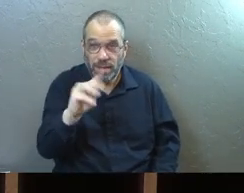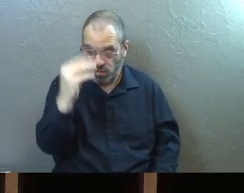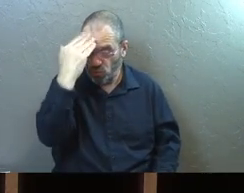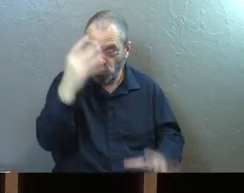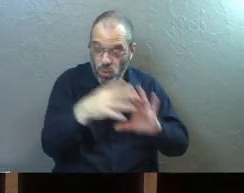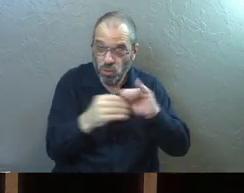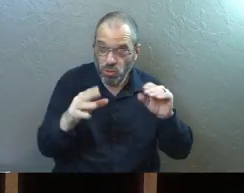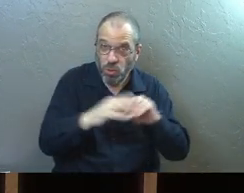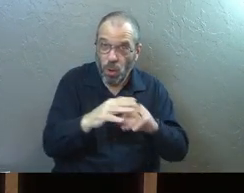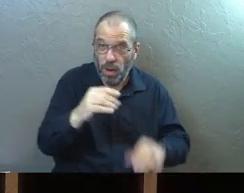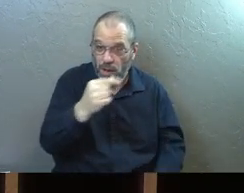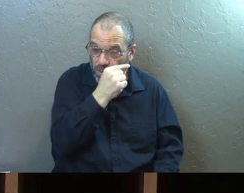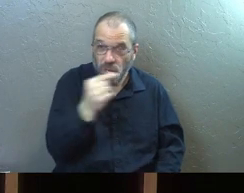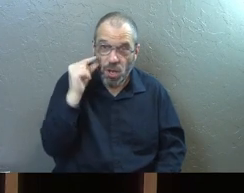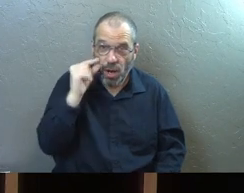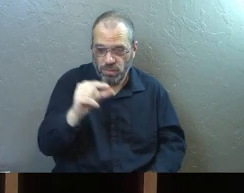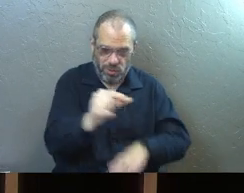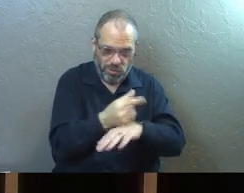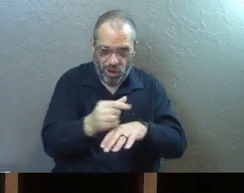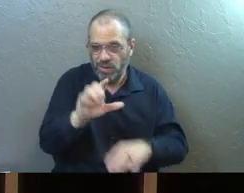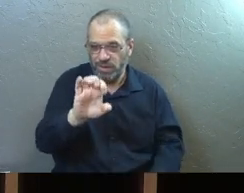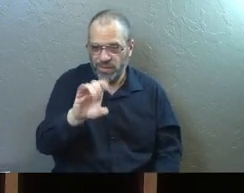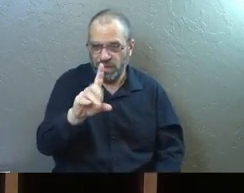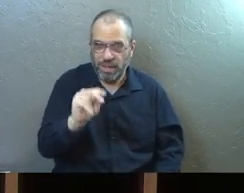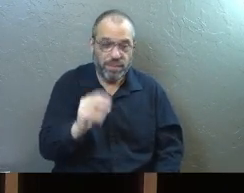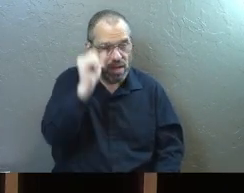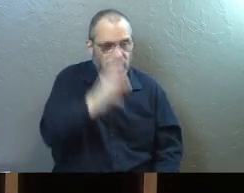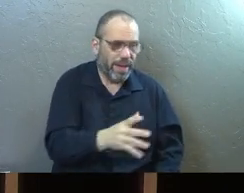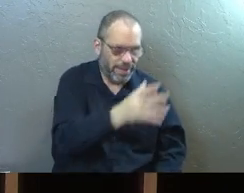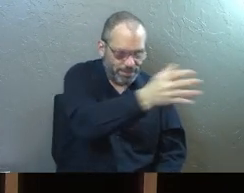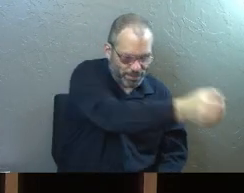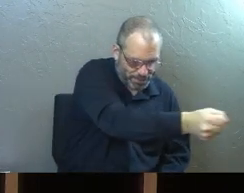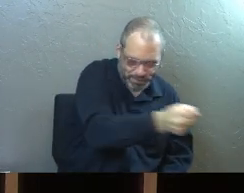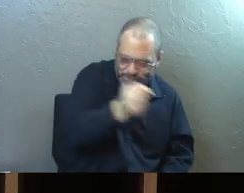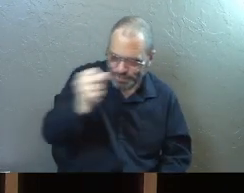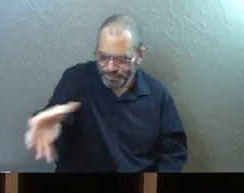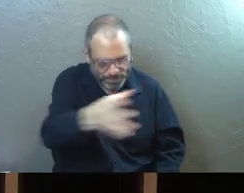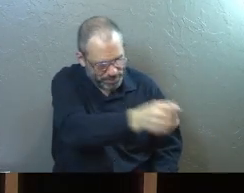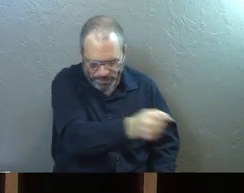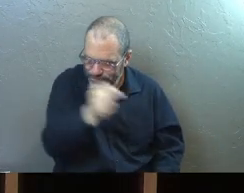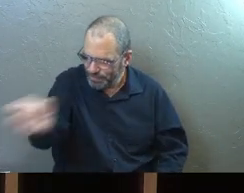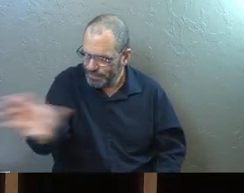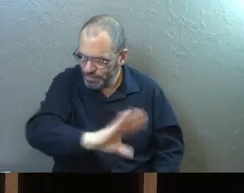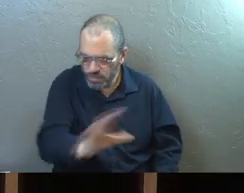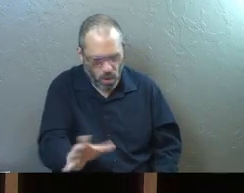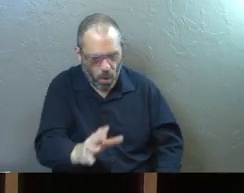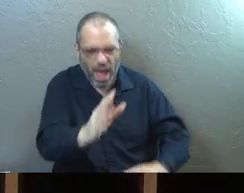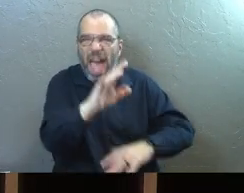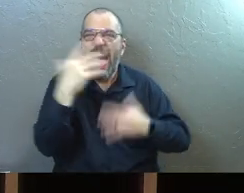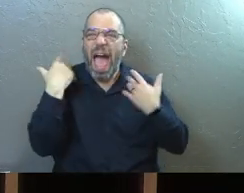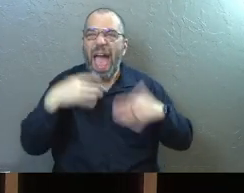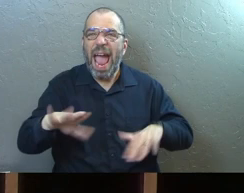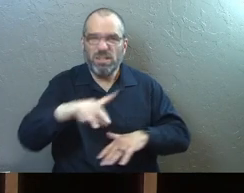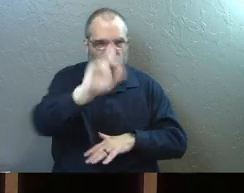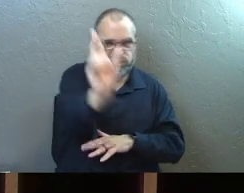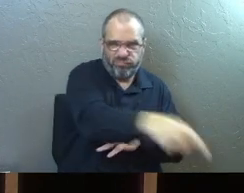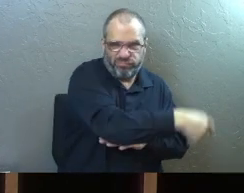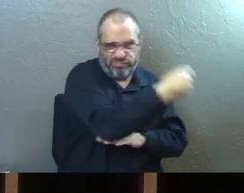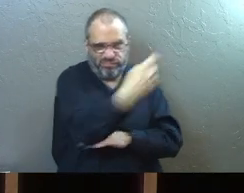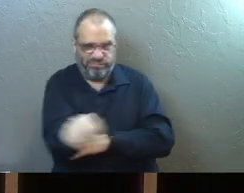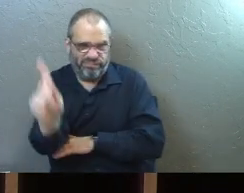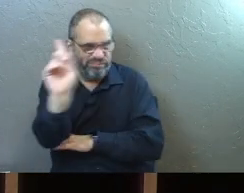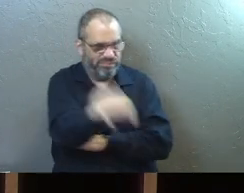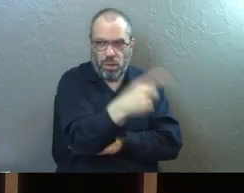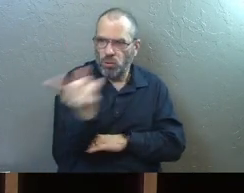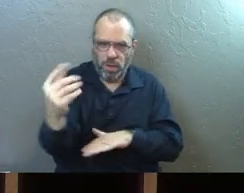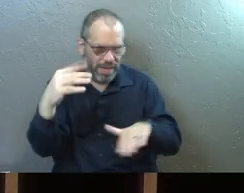know the story real well. You know that God walks them out of the garden and says, you can't be here anymore. And then God puts an angel there with a flaming sword so